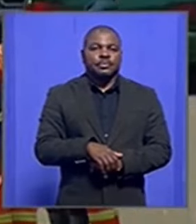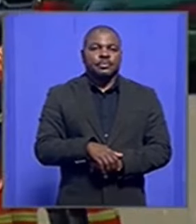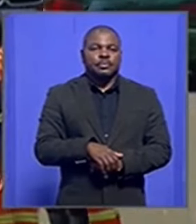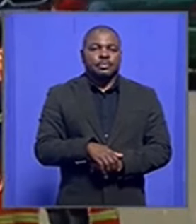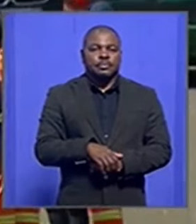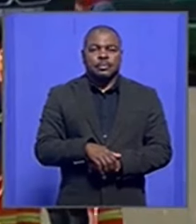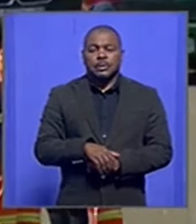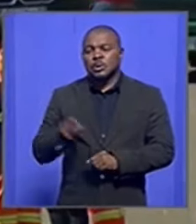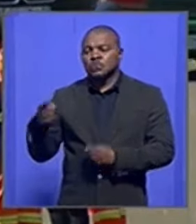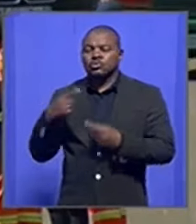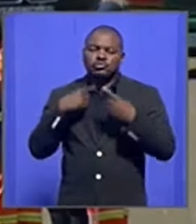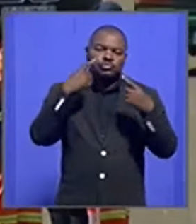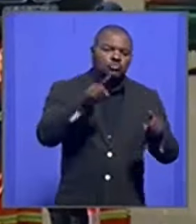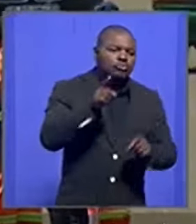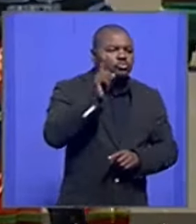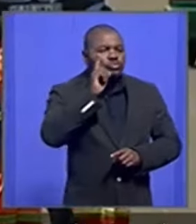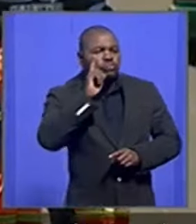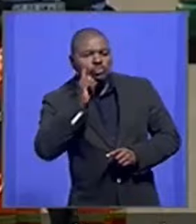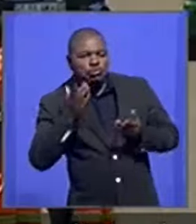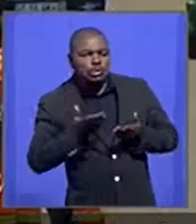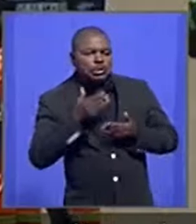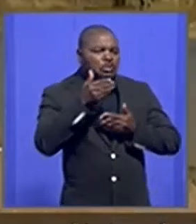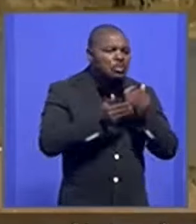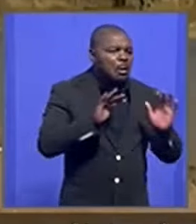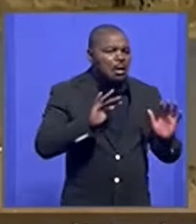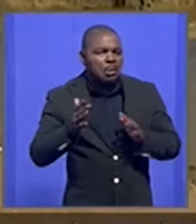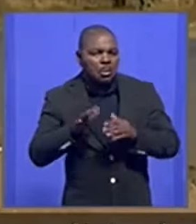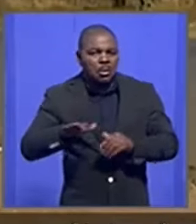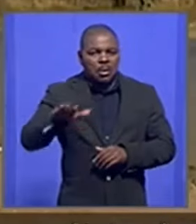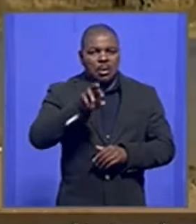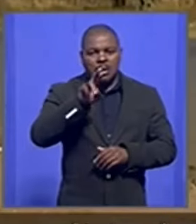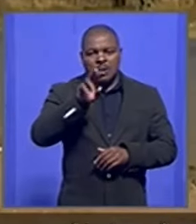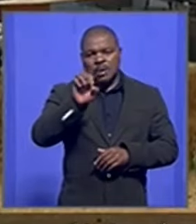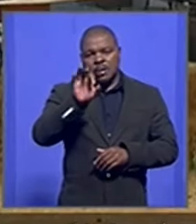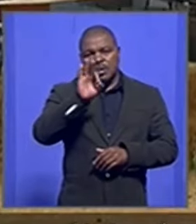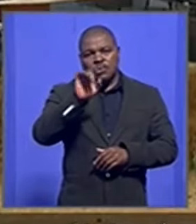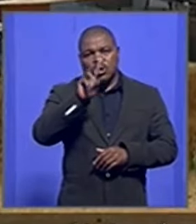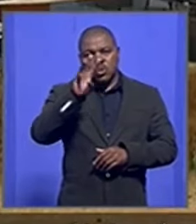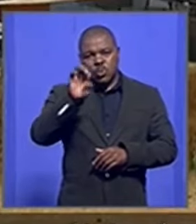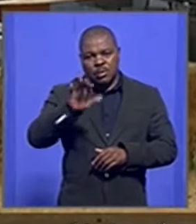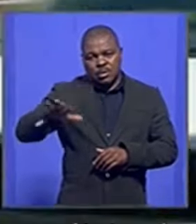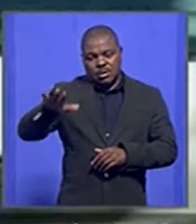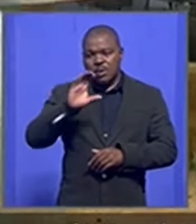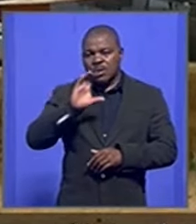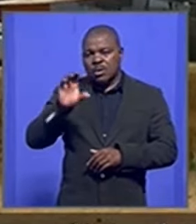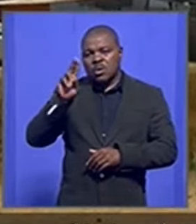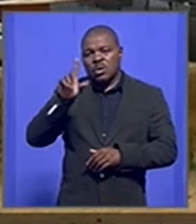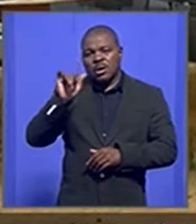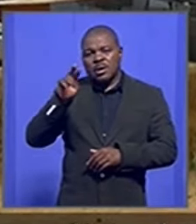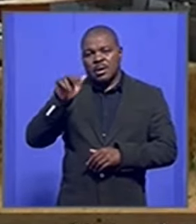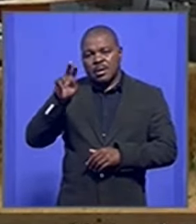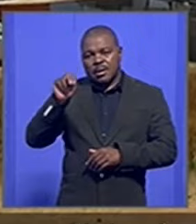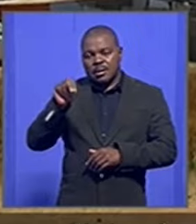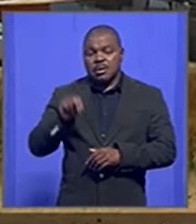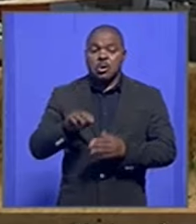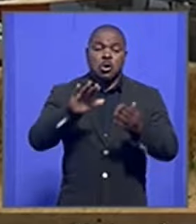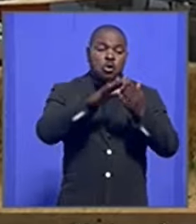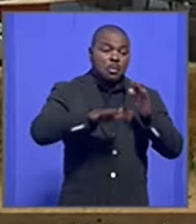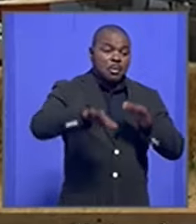Ketelo ya go sekaseka maemo a thebolelo ya ditirelo kwa lefelong la Refilwe kwa Cullinan. Baagi ba re ba lebaganwe ke dikgwetlho tse